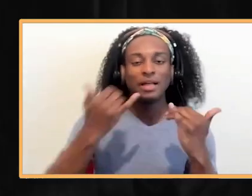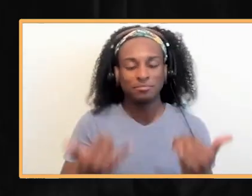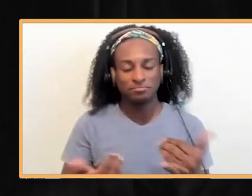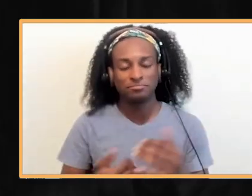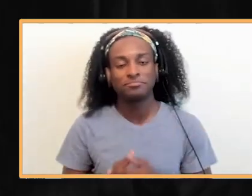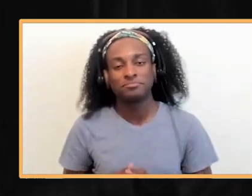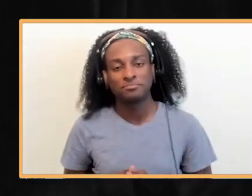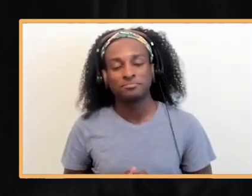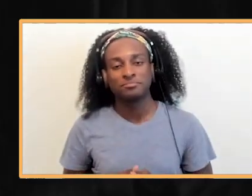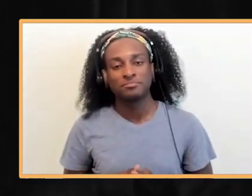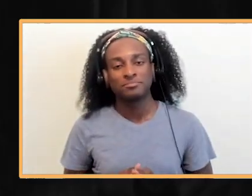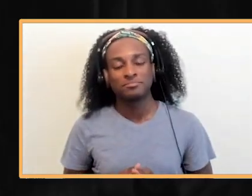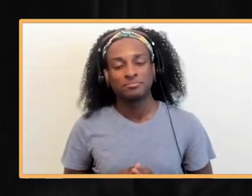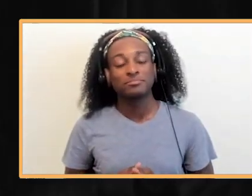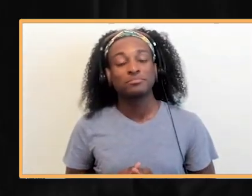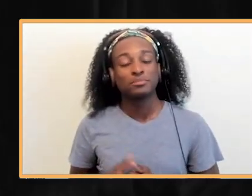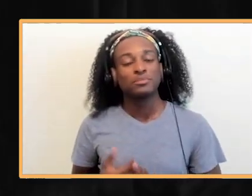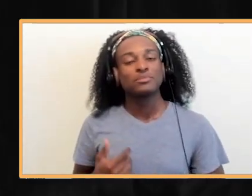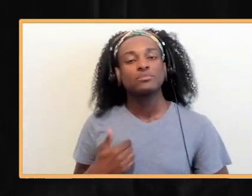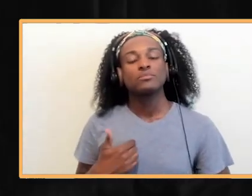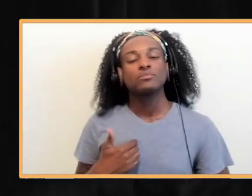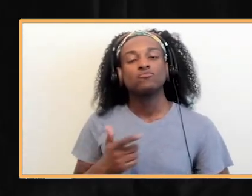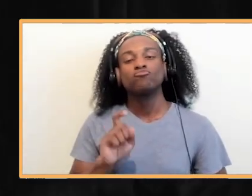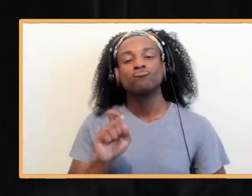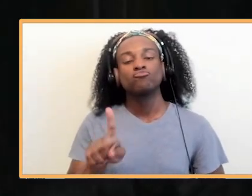Let me ask you a really